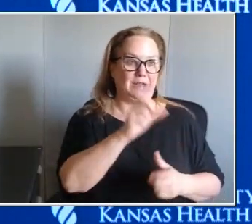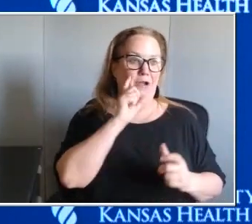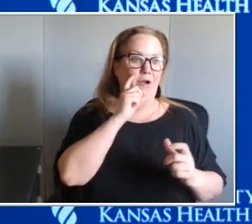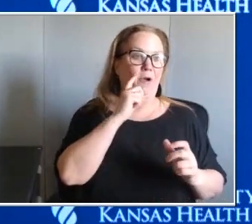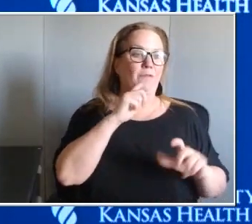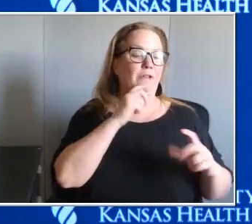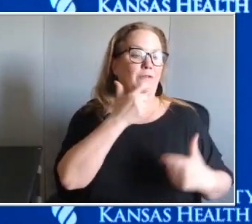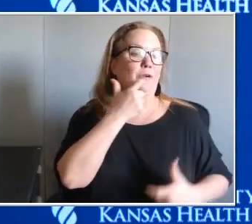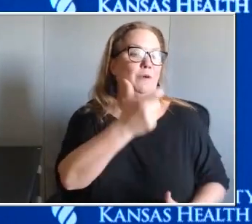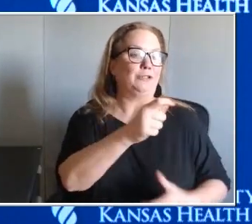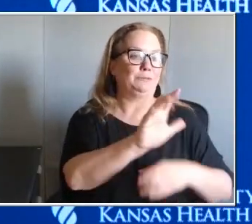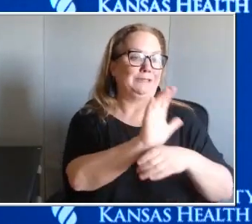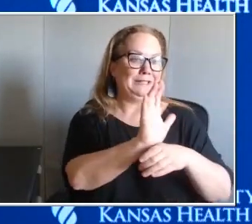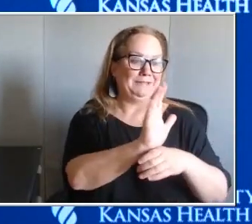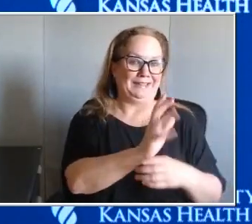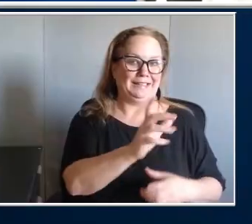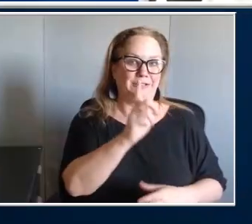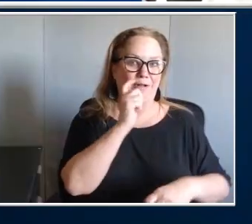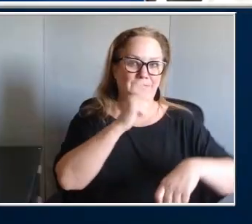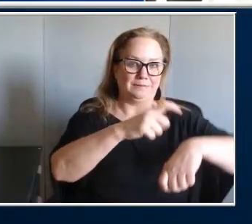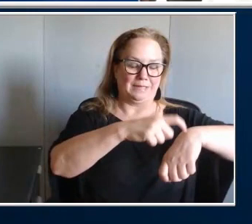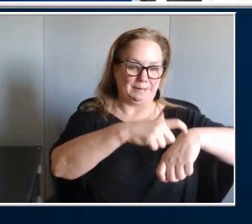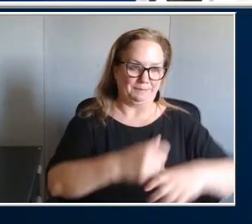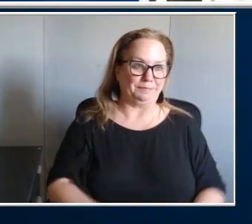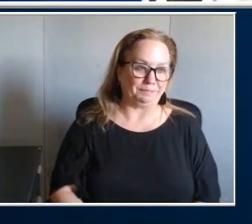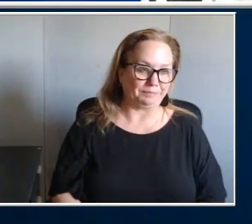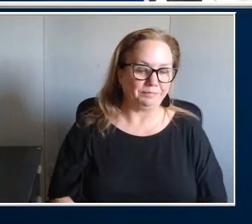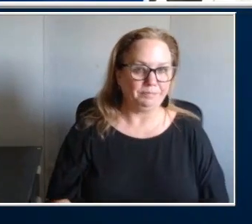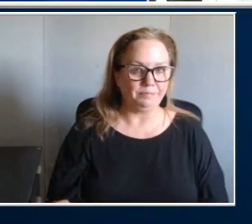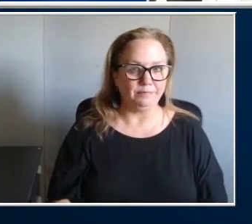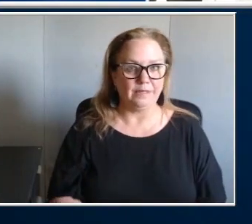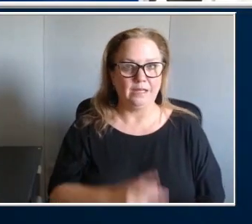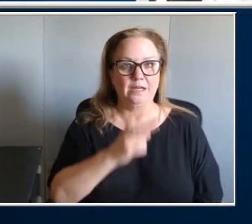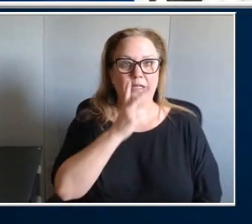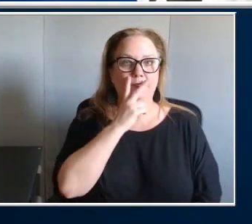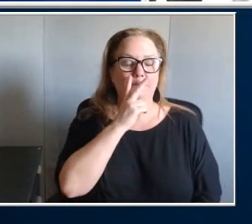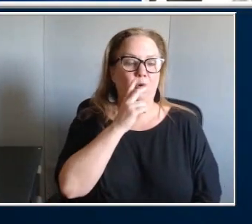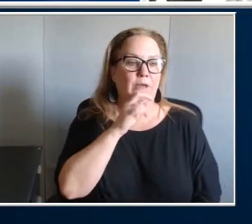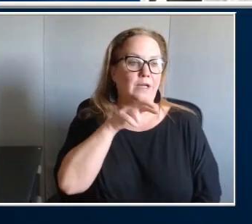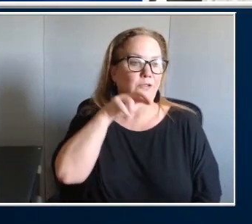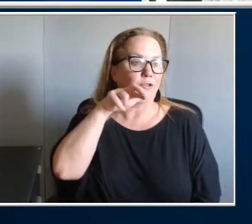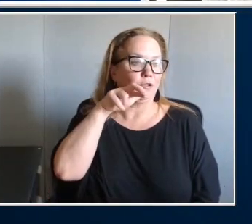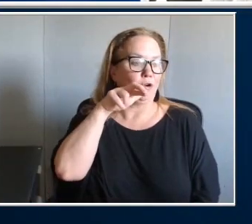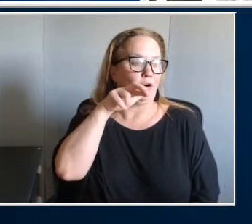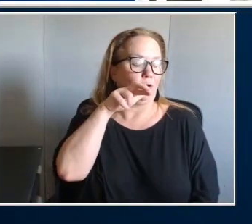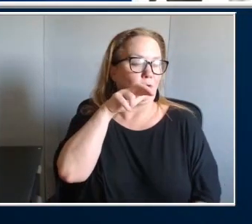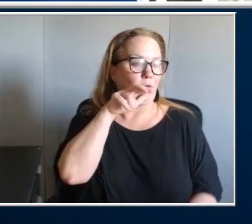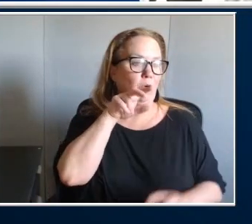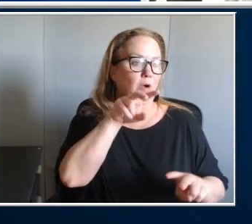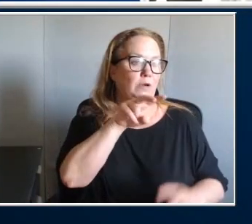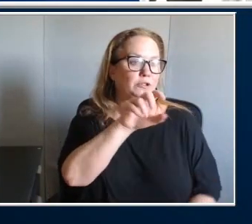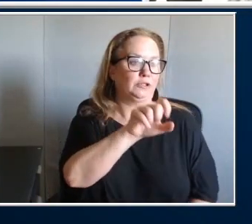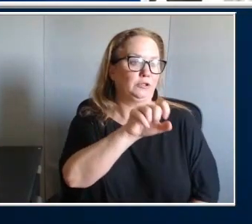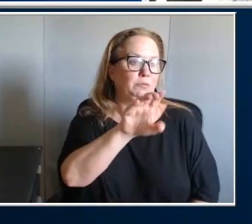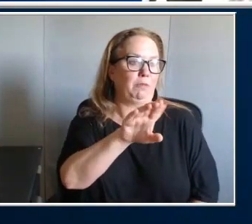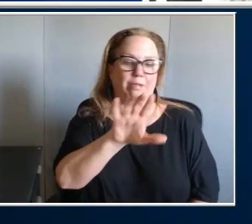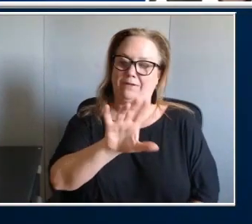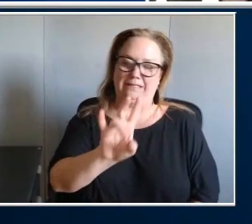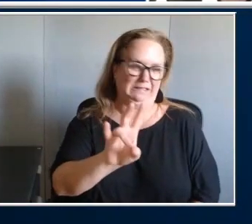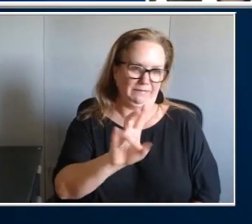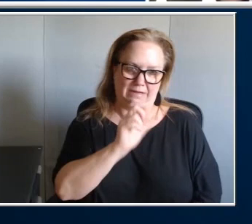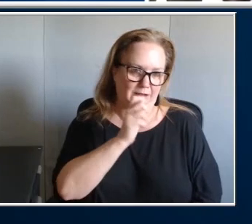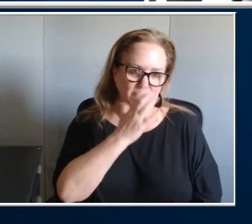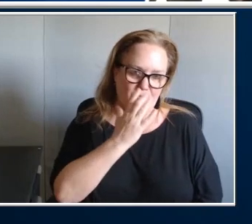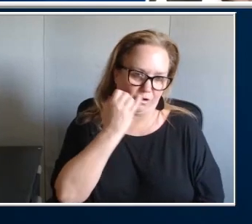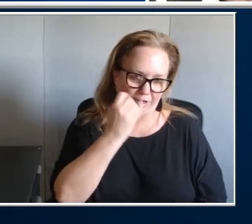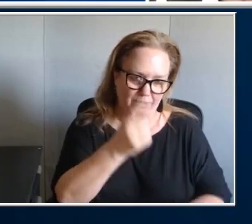some binge watching on, because you're going to have some time. So what you're really saying is that smoking a cigar while watching a replay of Super Bowl 57 is not the way to do